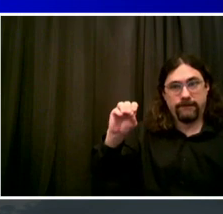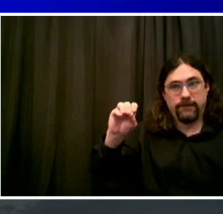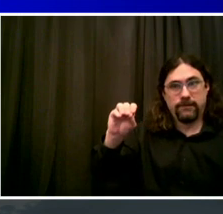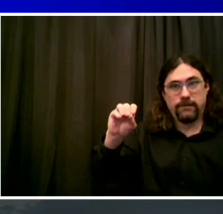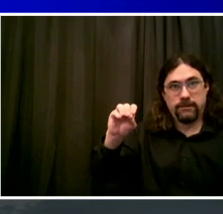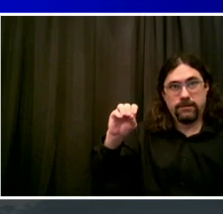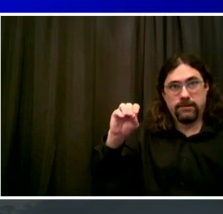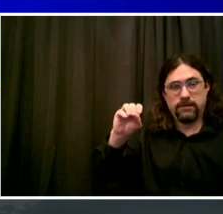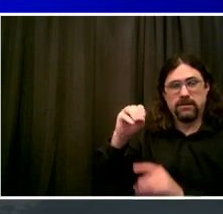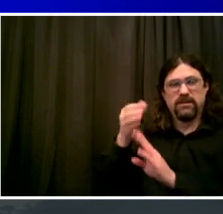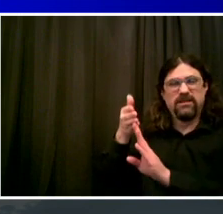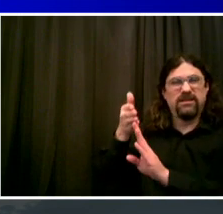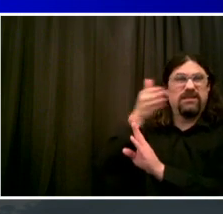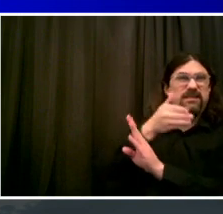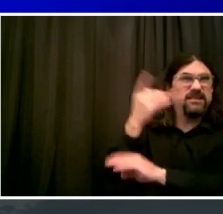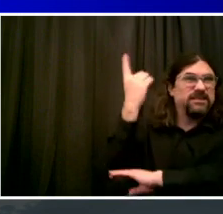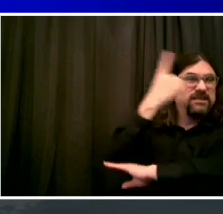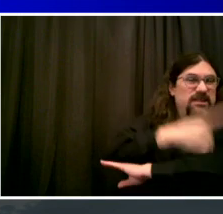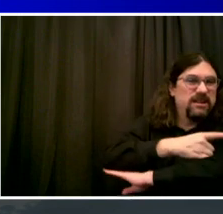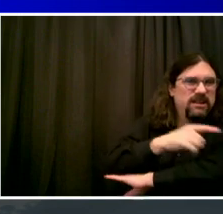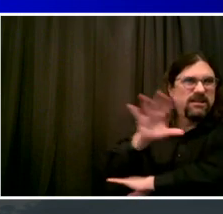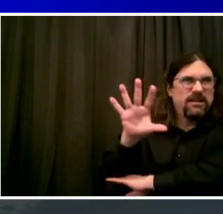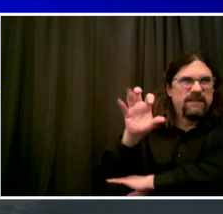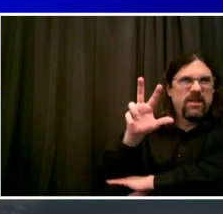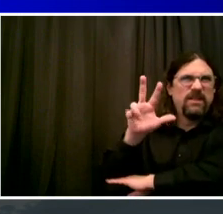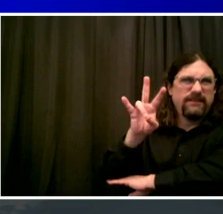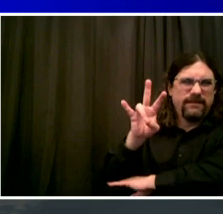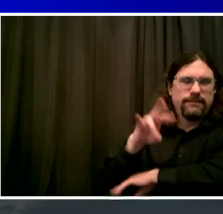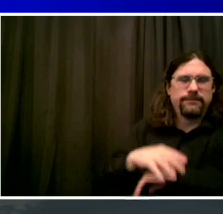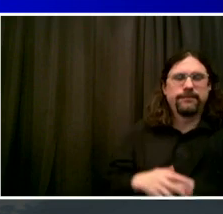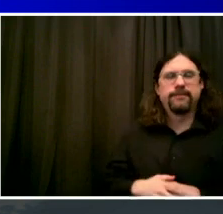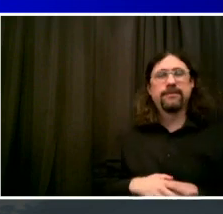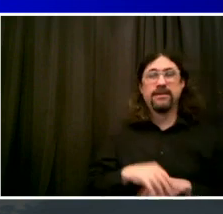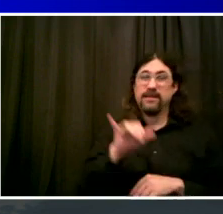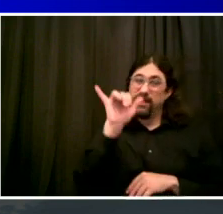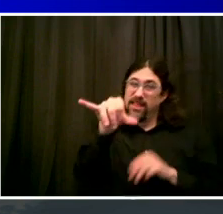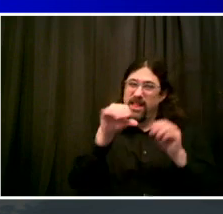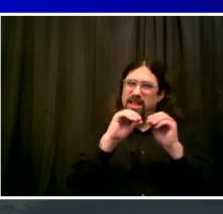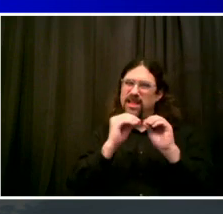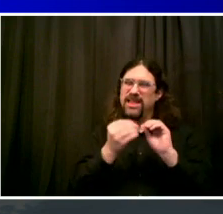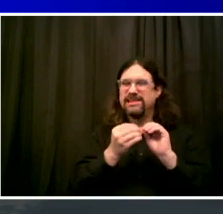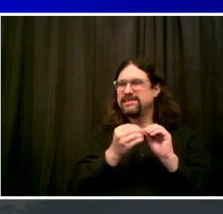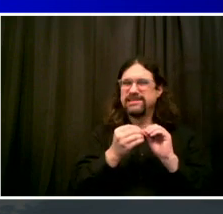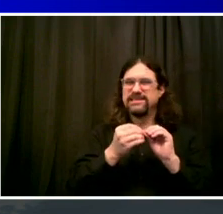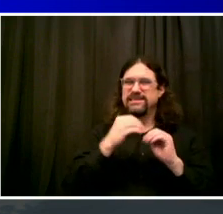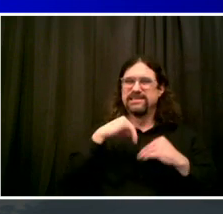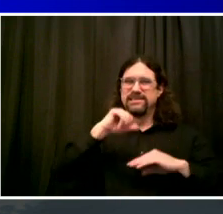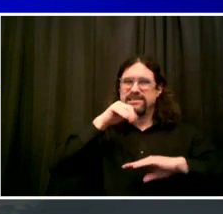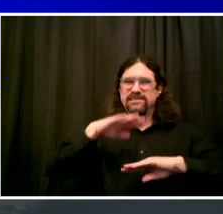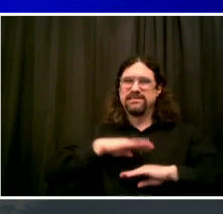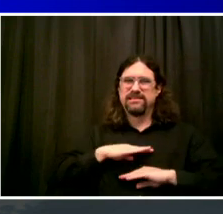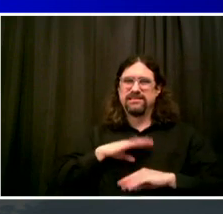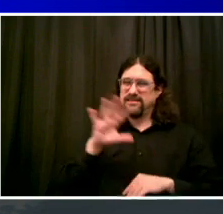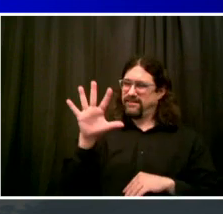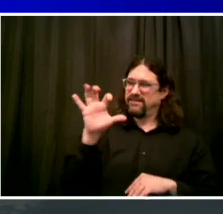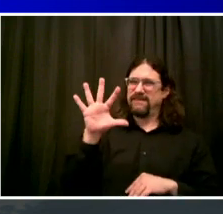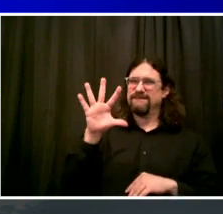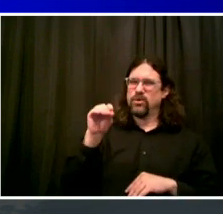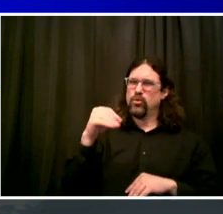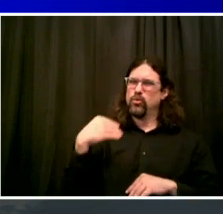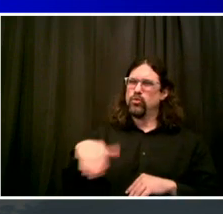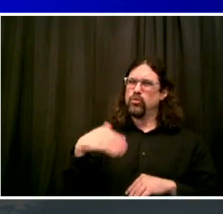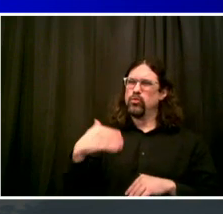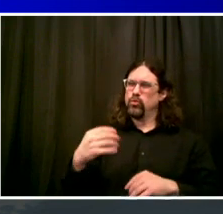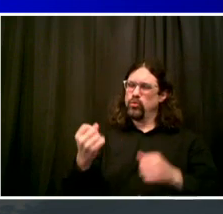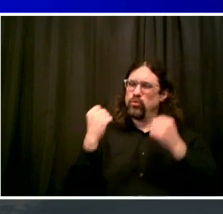people still fighting for their lives, so we got to see more progress there. And then indicator 3% of people tested positive for